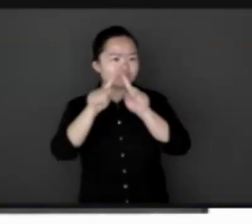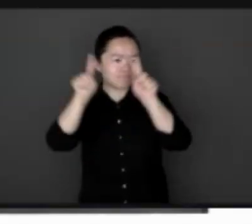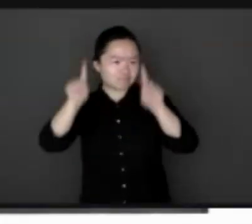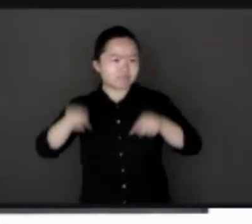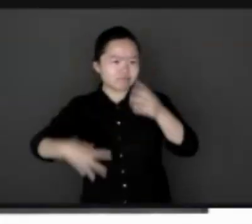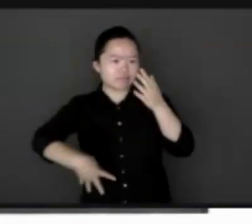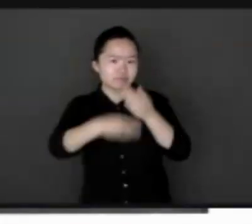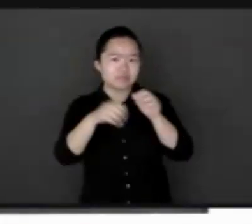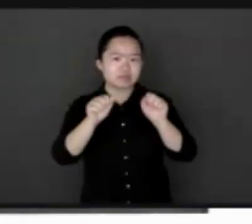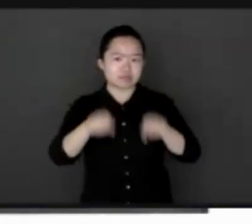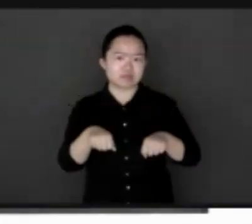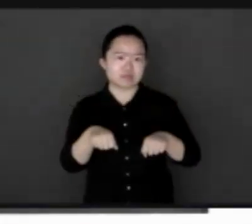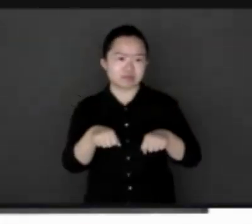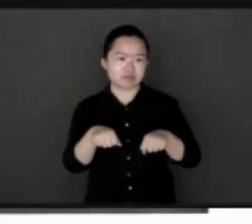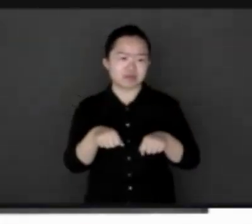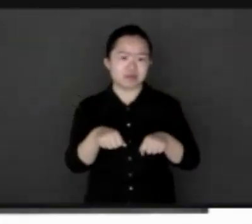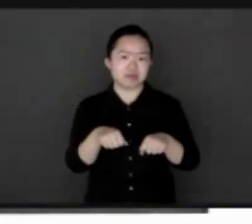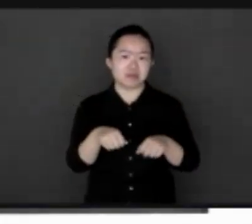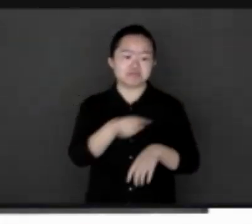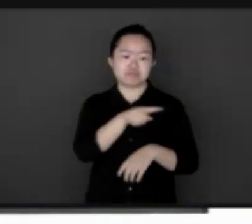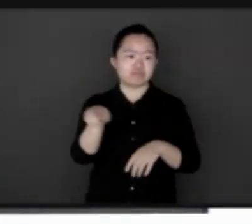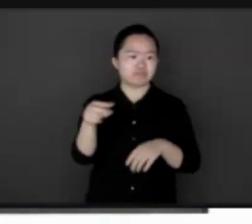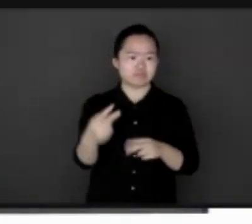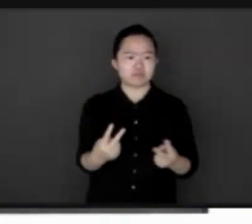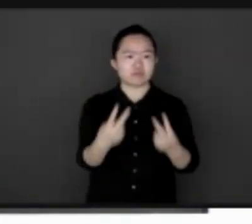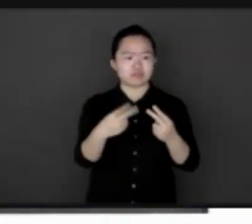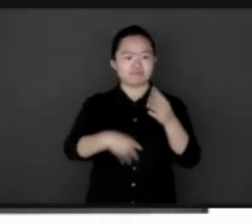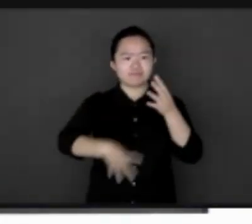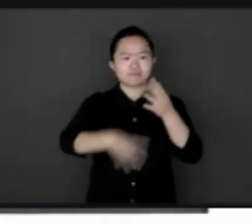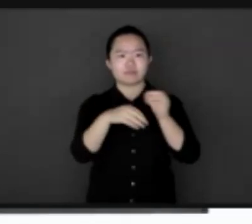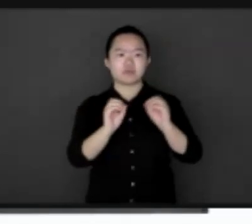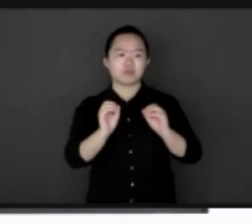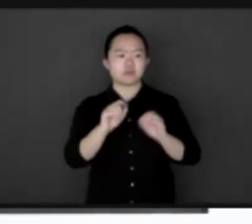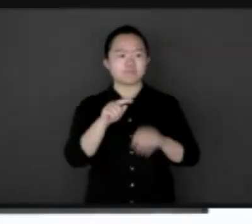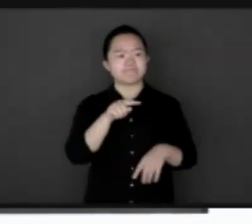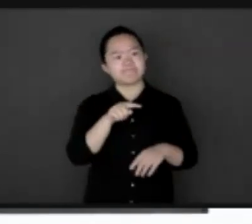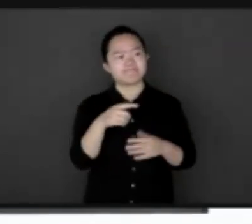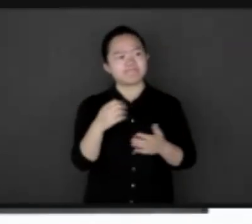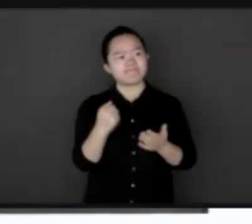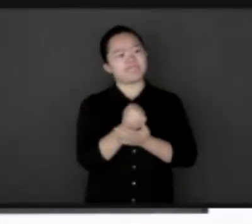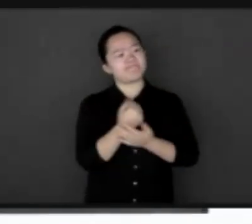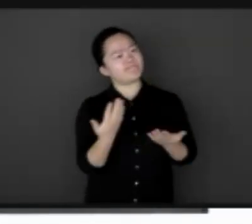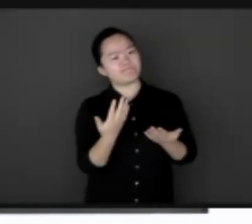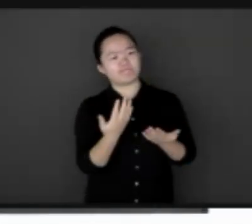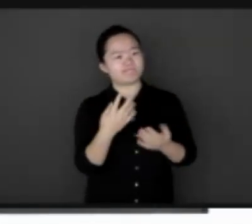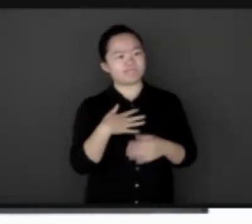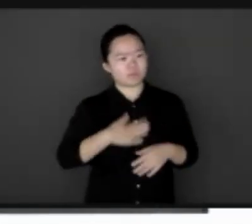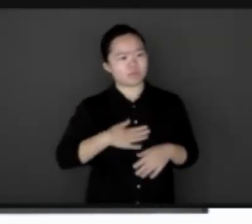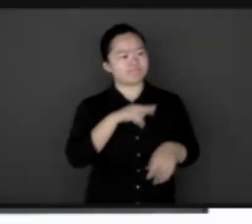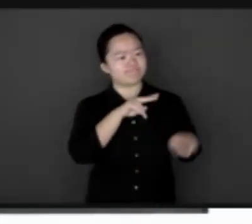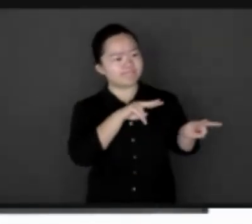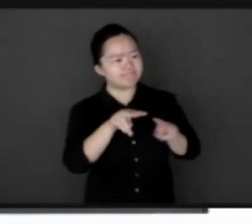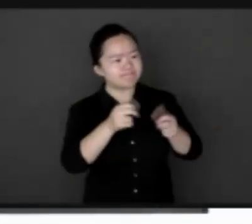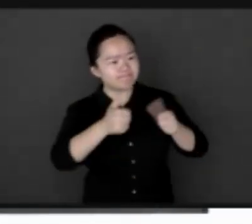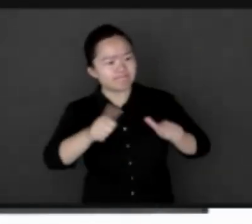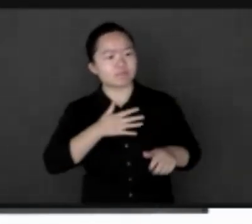nobody is going to be happy about that. And the third part is the bottom-up approach. So the feedback mechanism that Alejandro